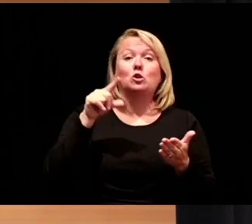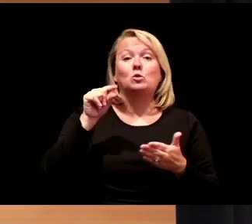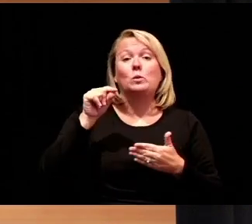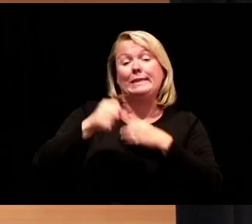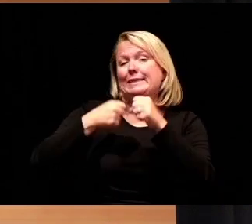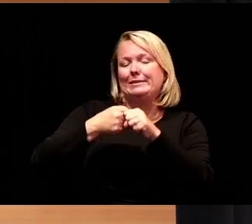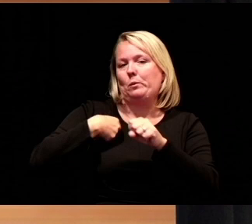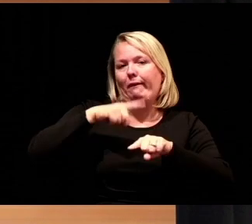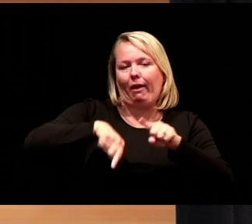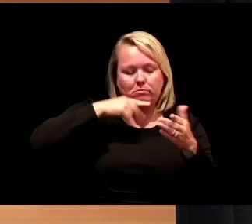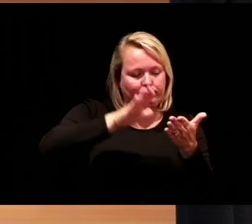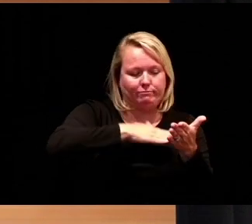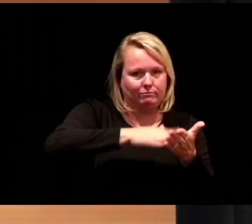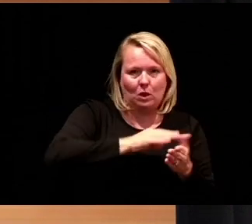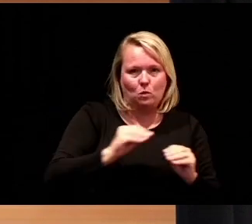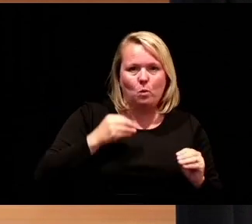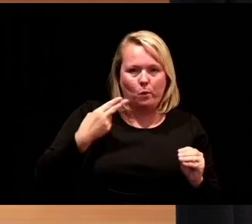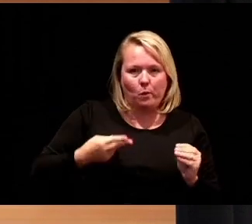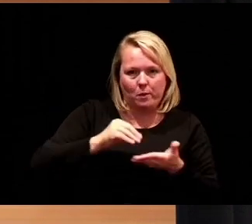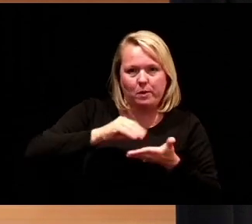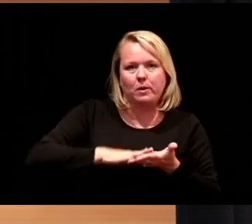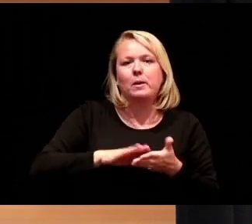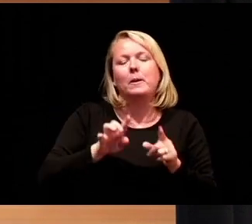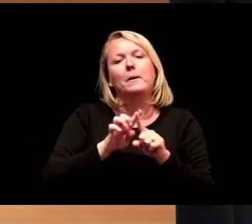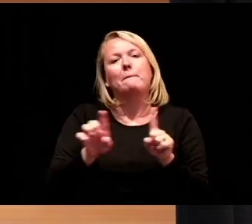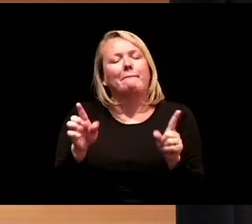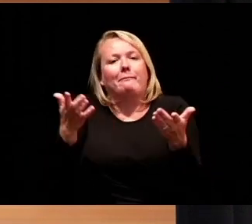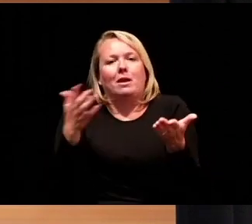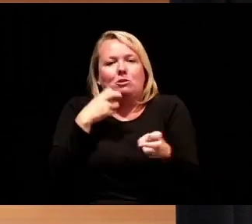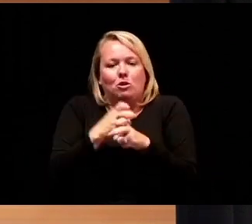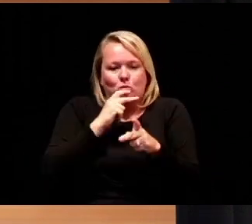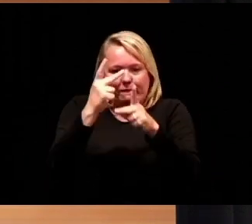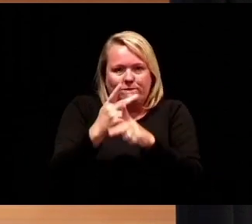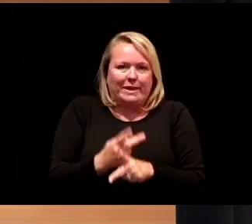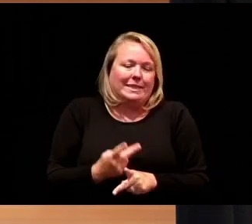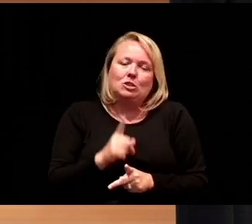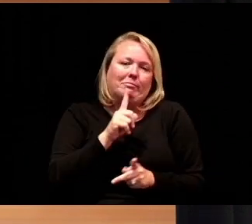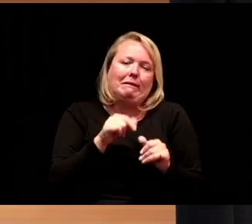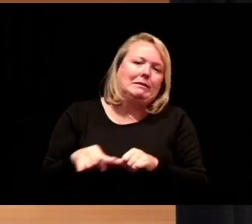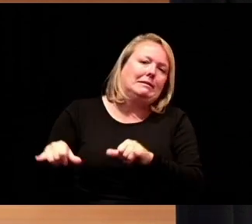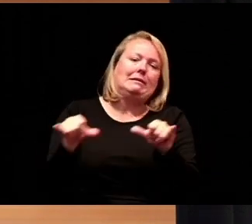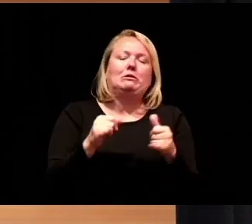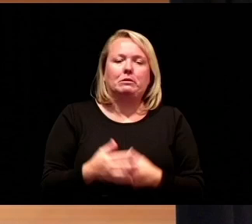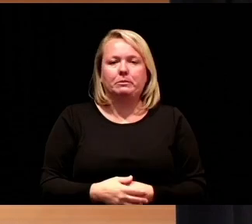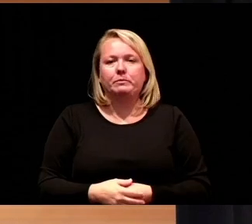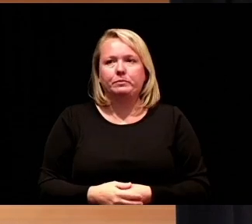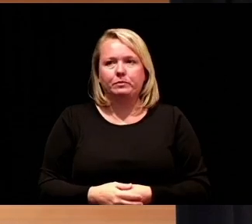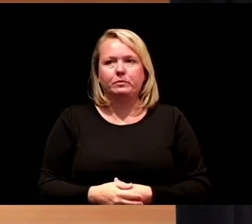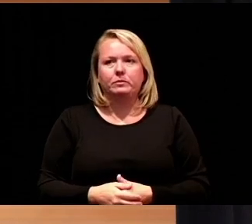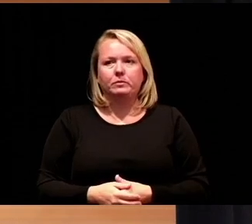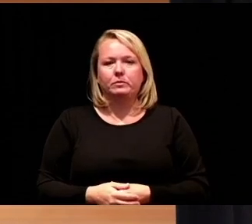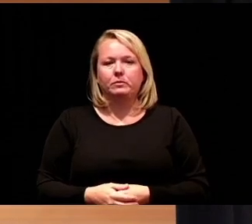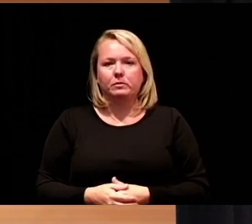of situation involving large number of people, so city zoning rules, city ordinances, bank lending